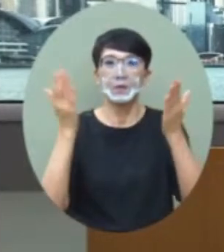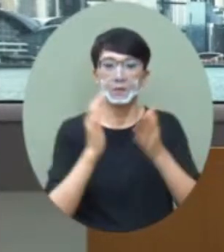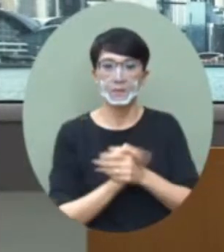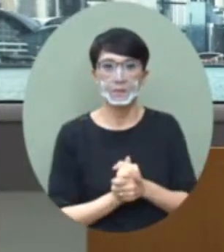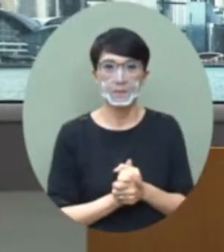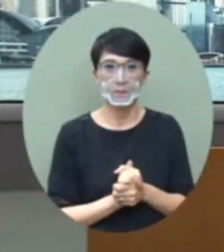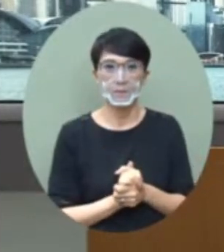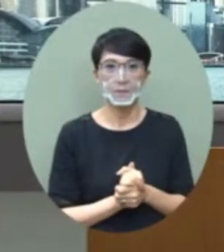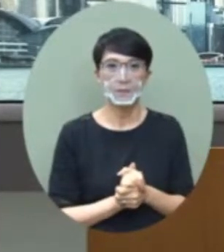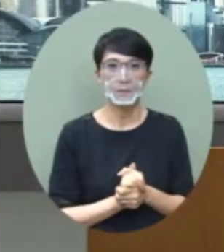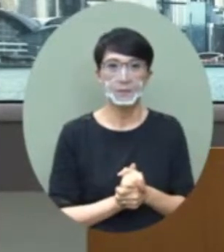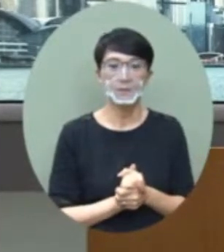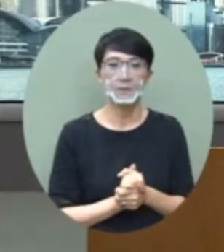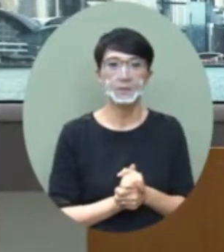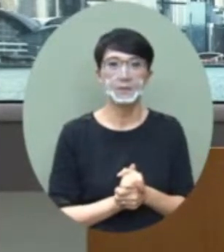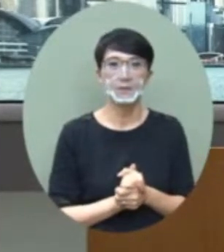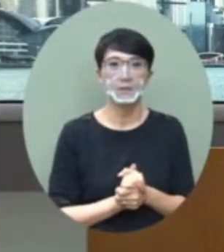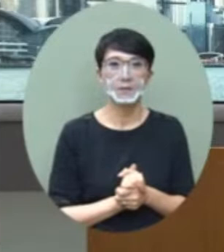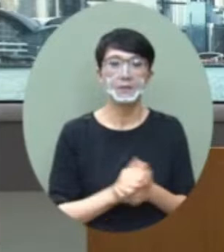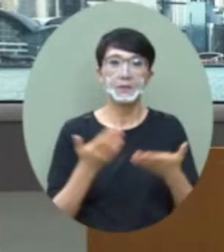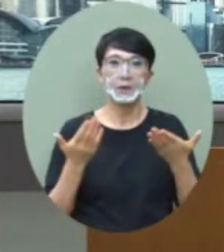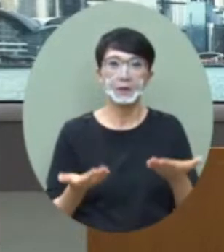with Paxlovid today?